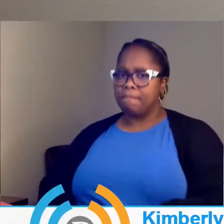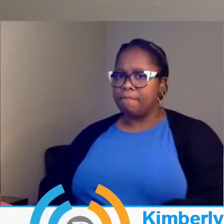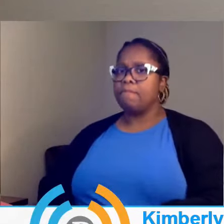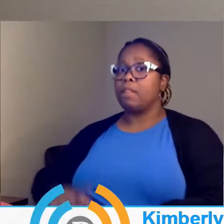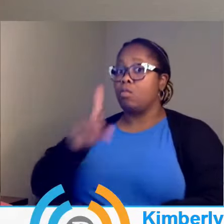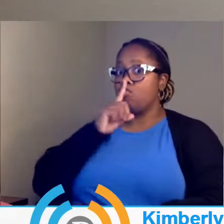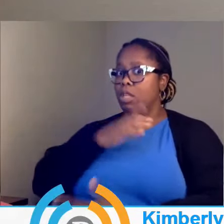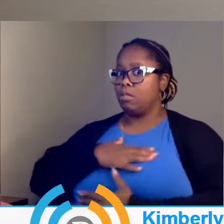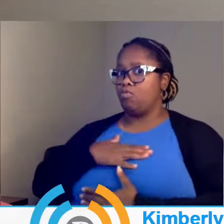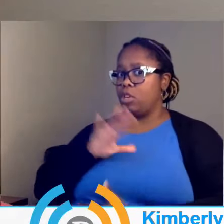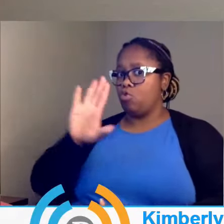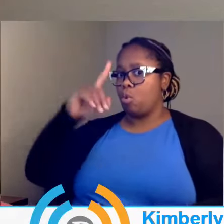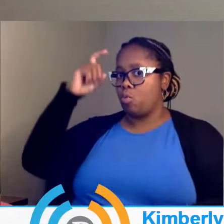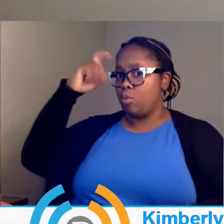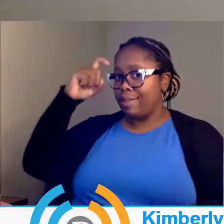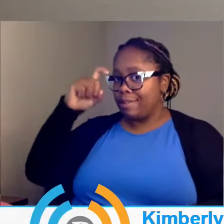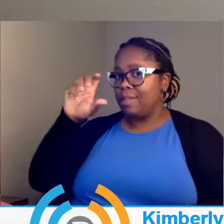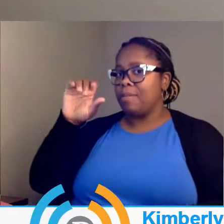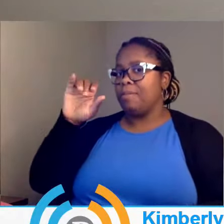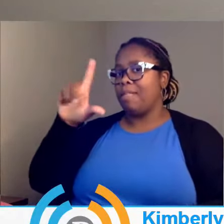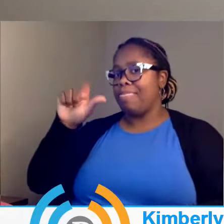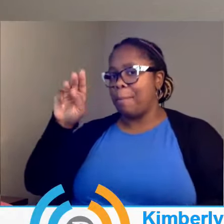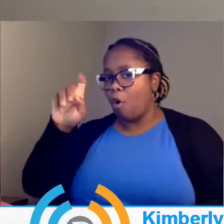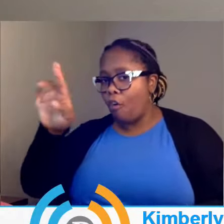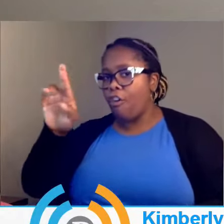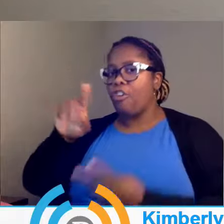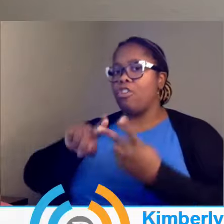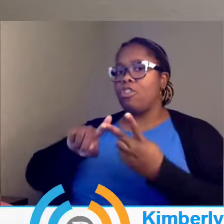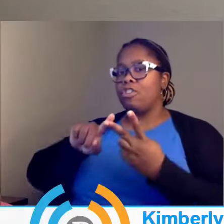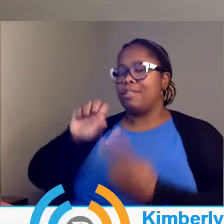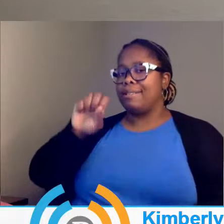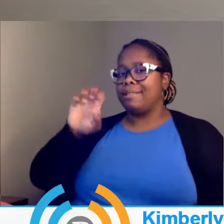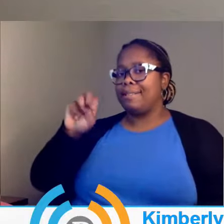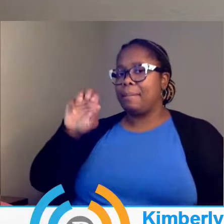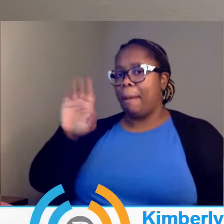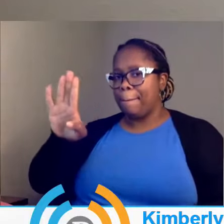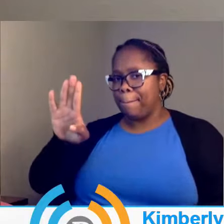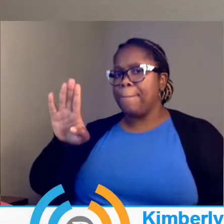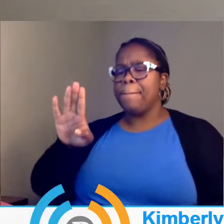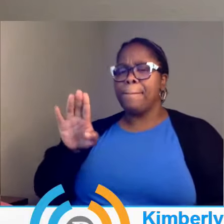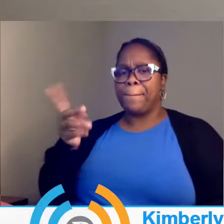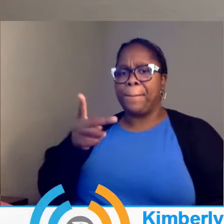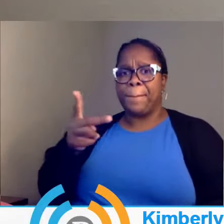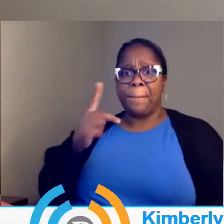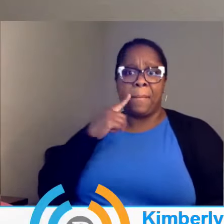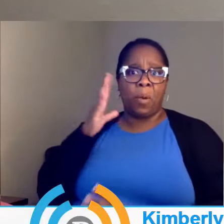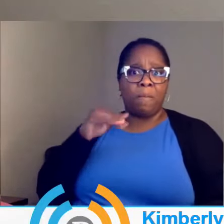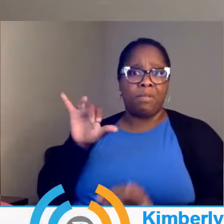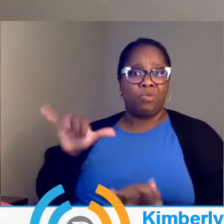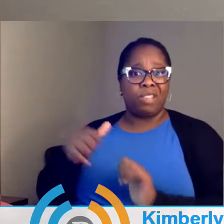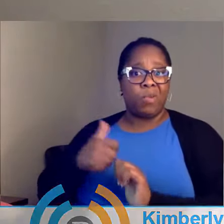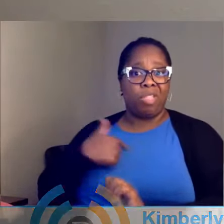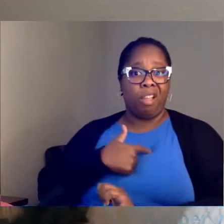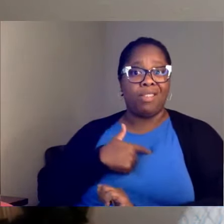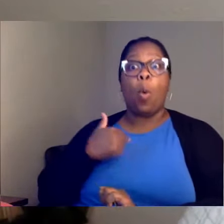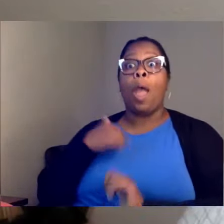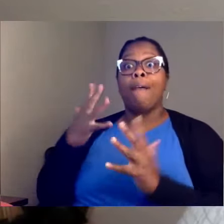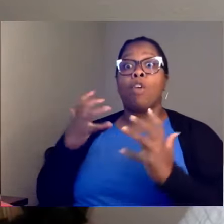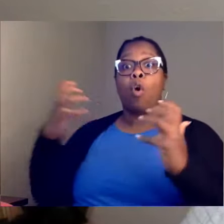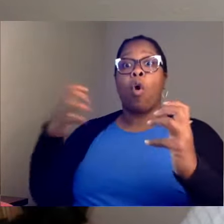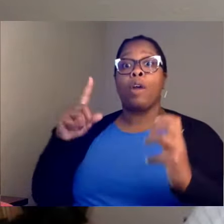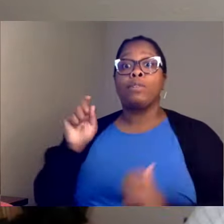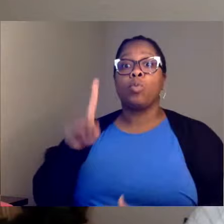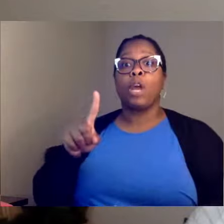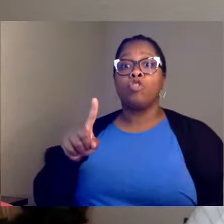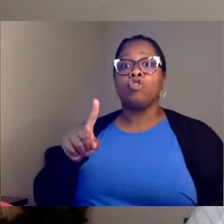wisdom, Lamar and Simab. I hope you'll stay with us. Actually, we have an audience question I want to throw in here, if we could, before we turn to